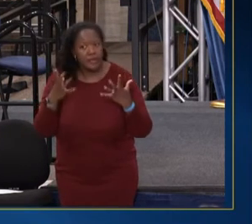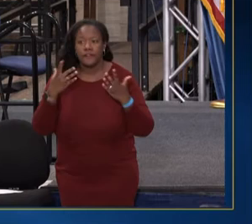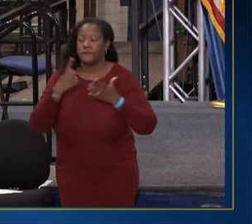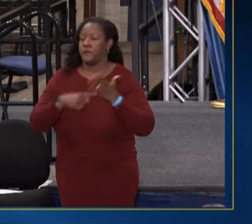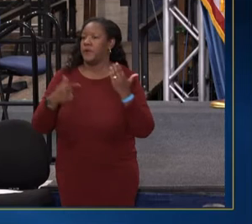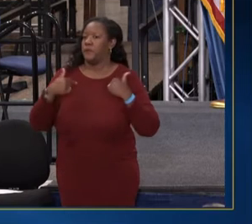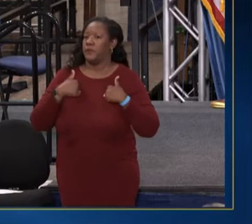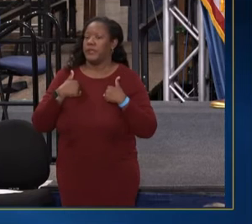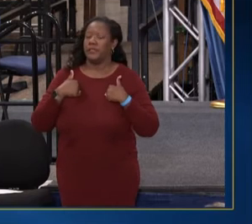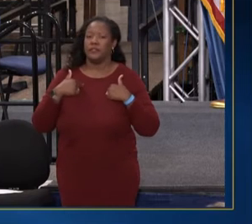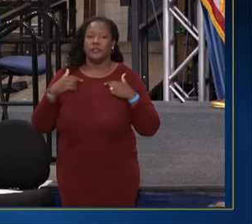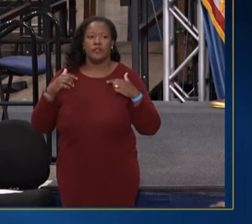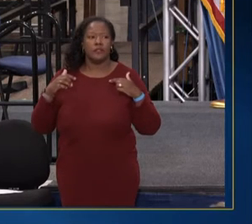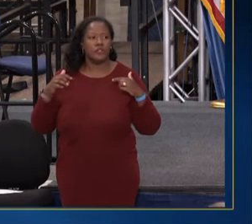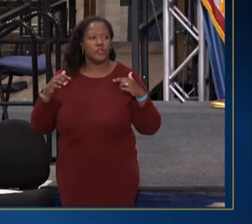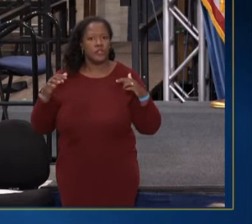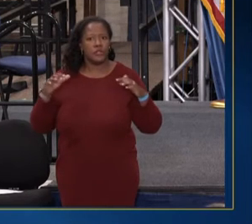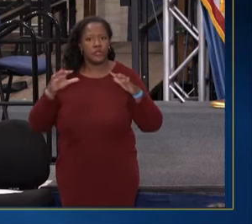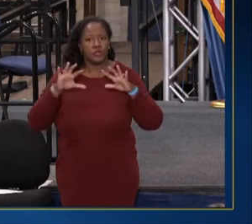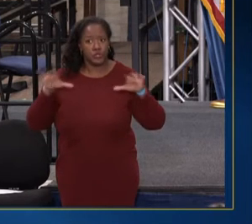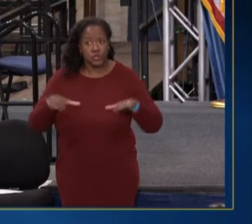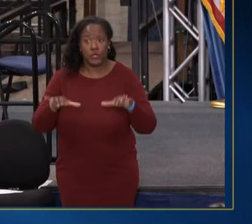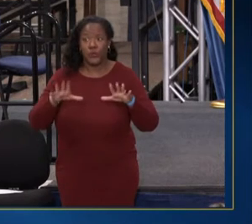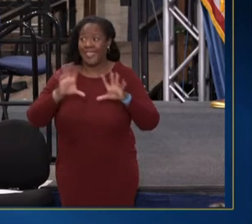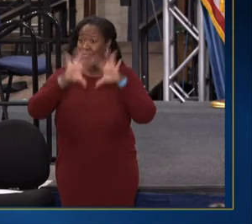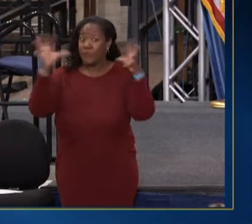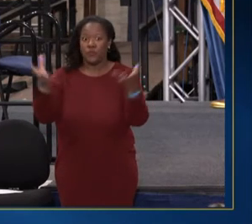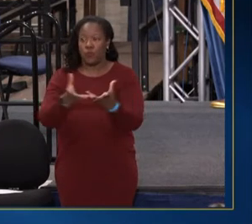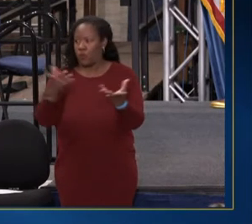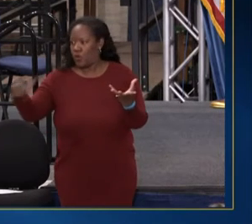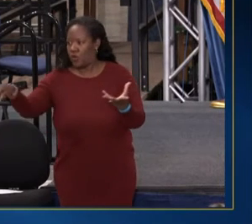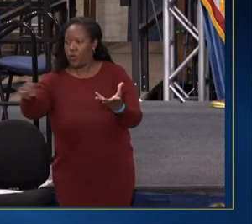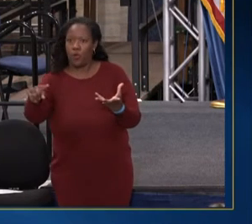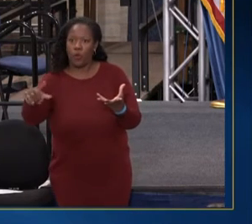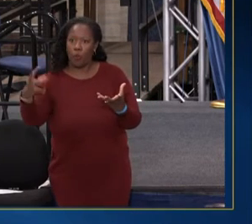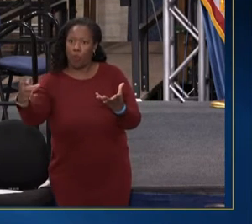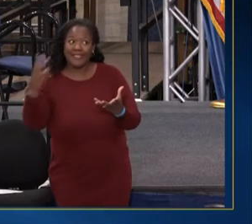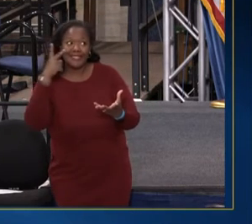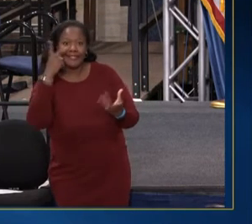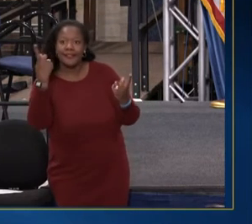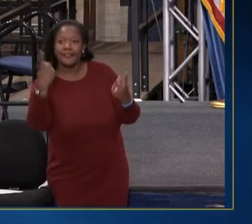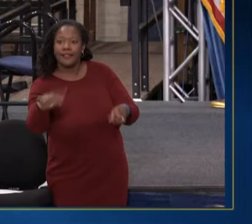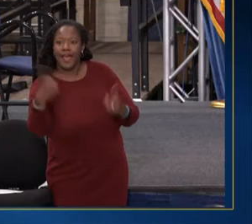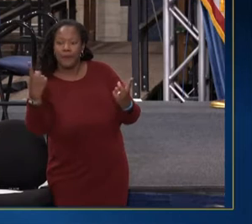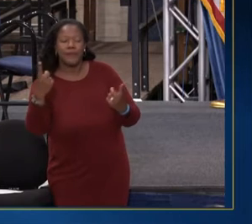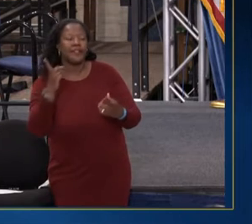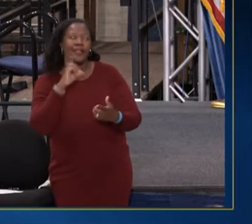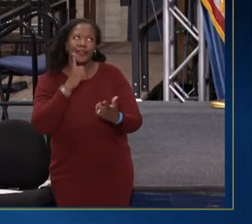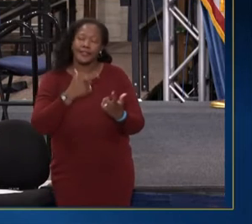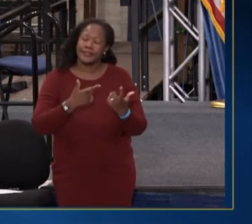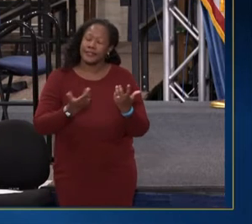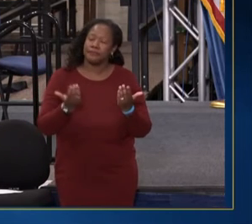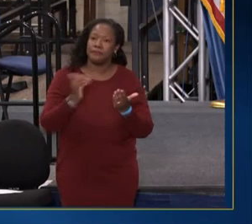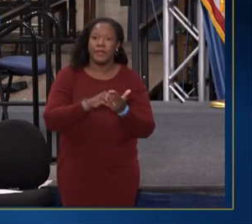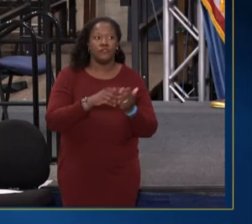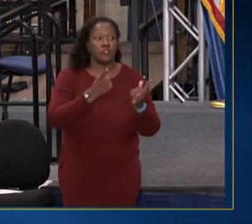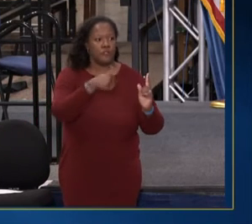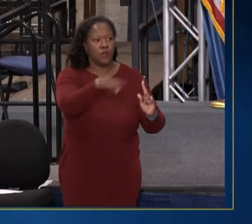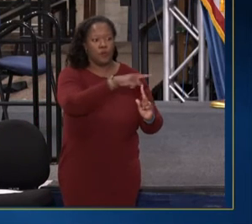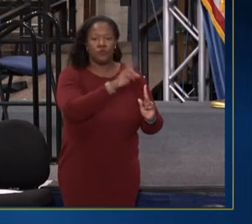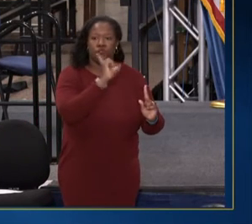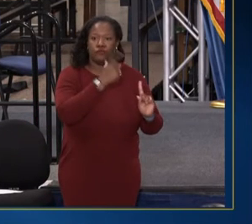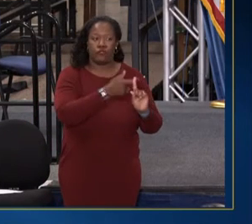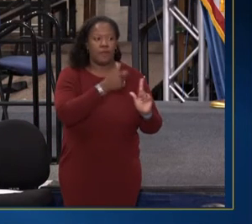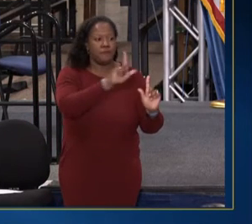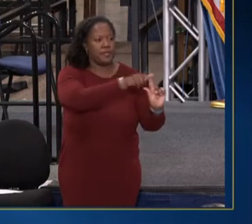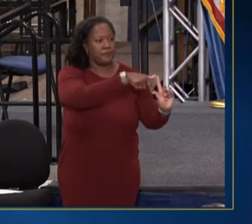the entire world would like to see, and certainly those who are from the LGBTQI plus community would like to